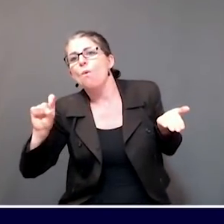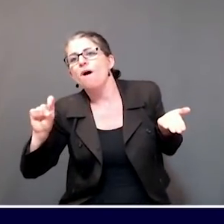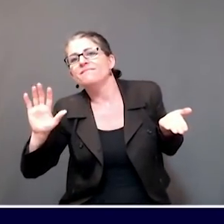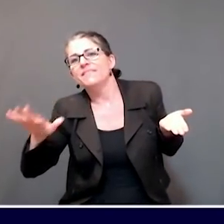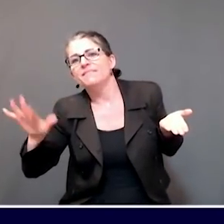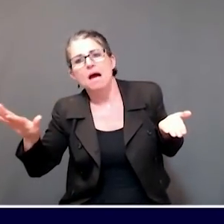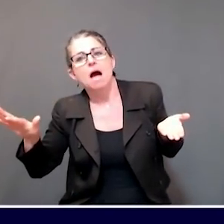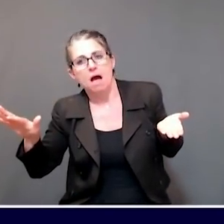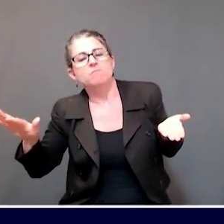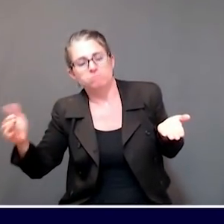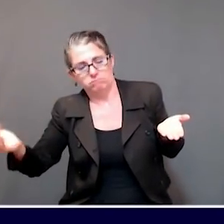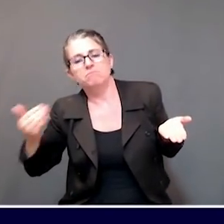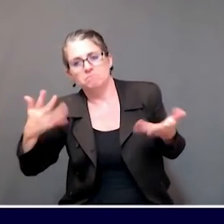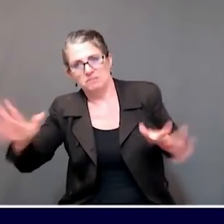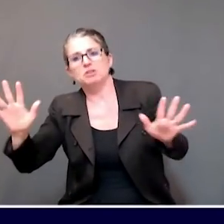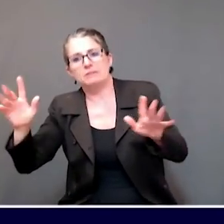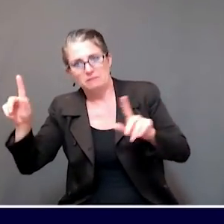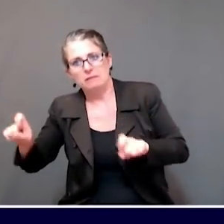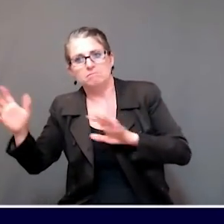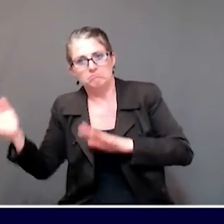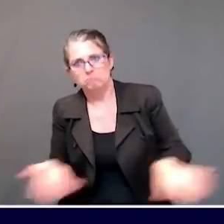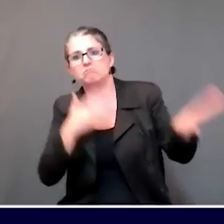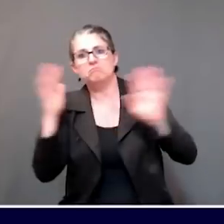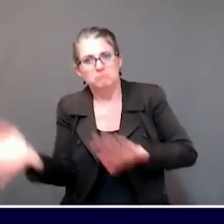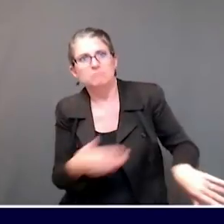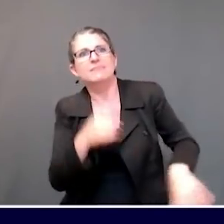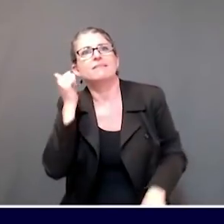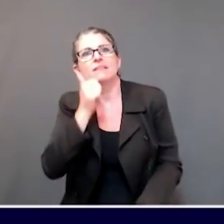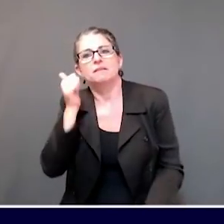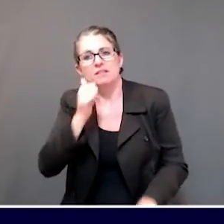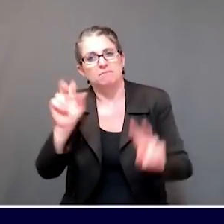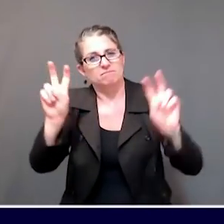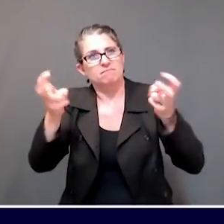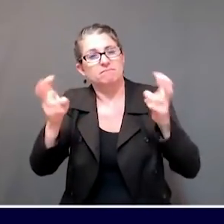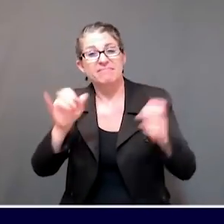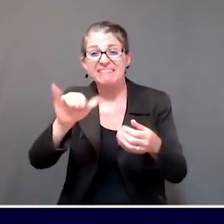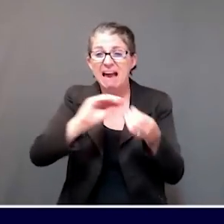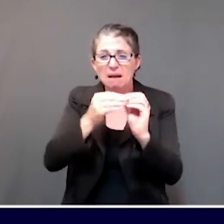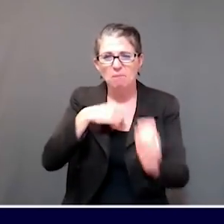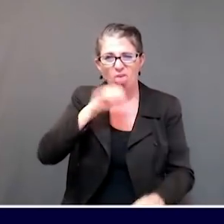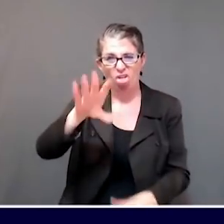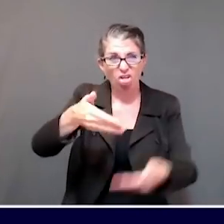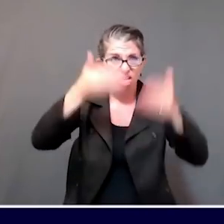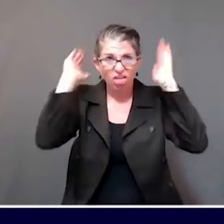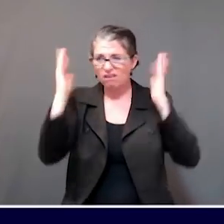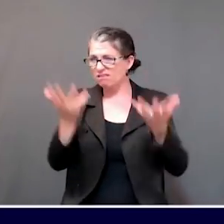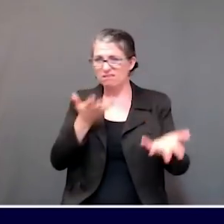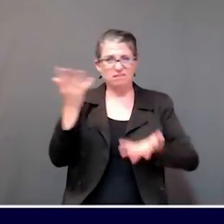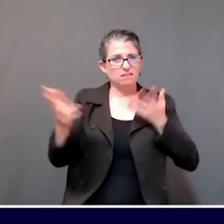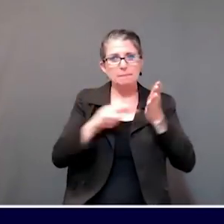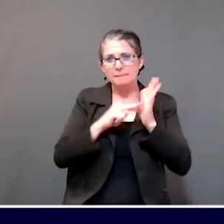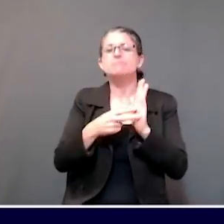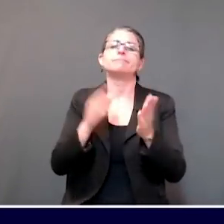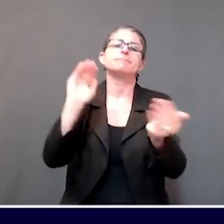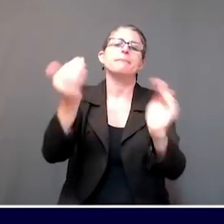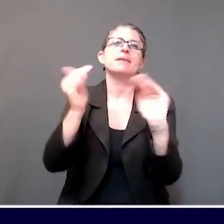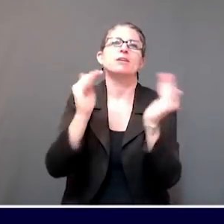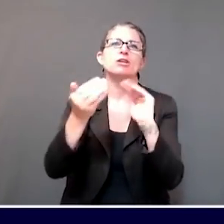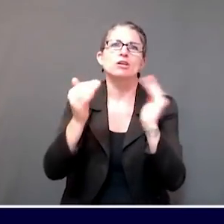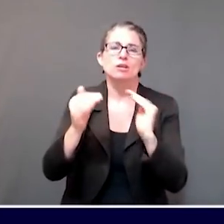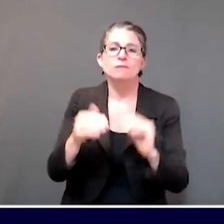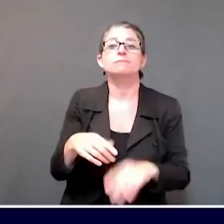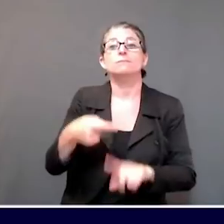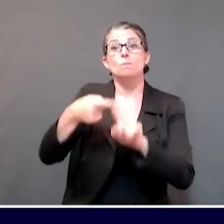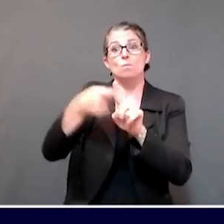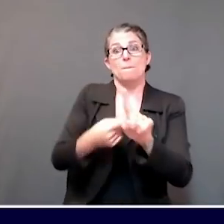ago to June 14th and run the exact same calculation, there has been a 53% increase in